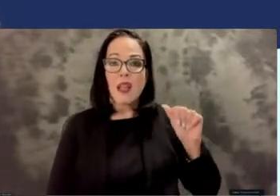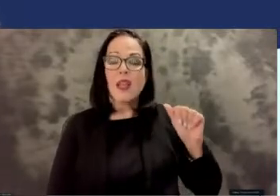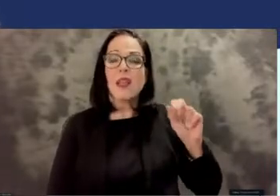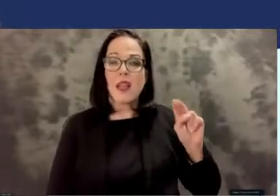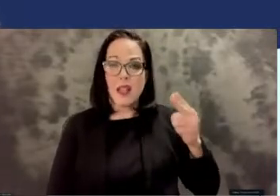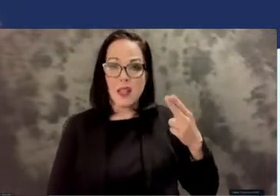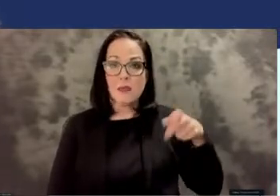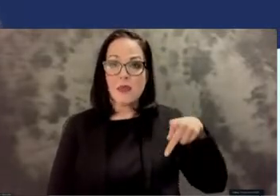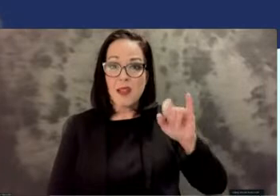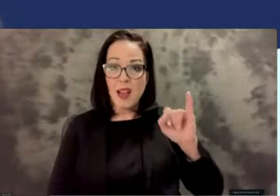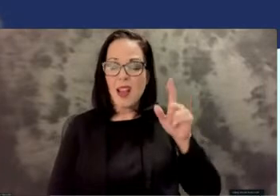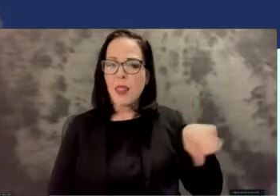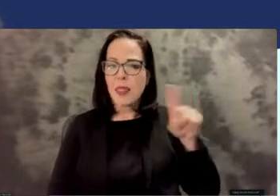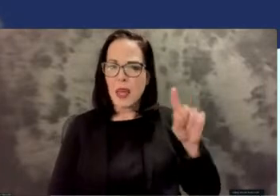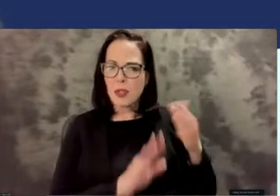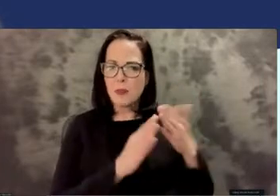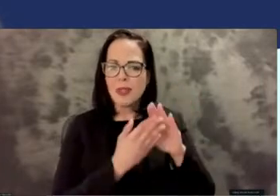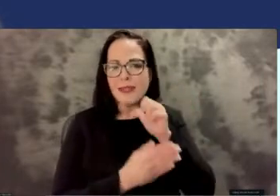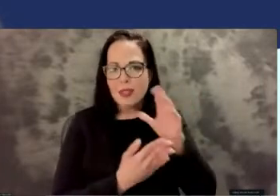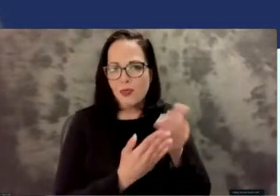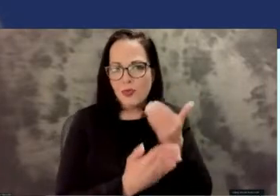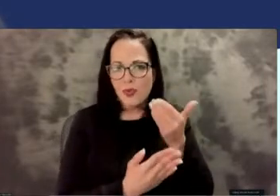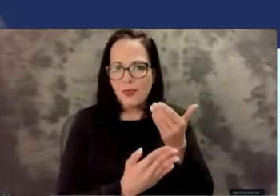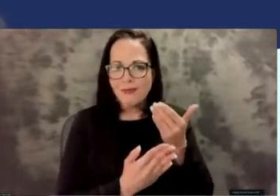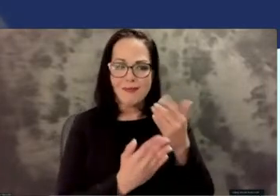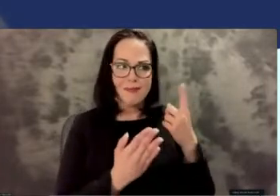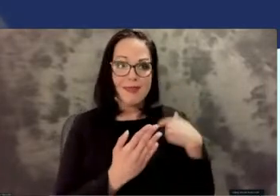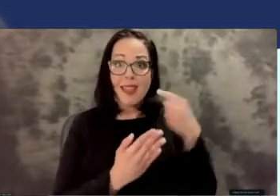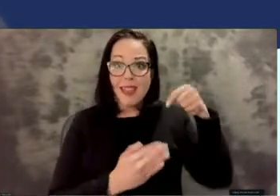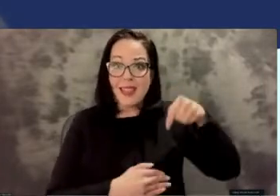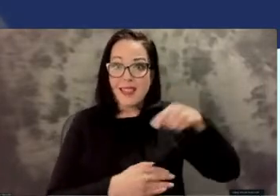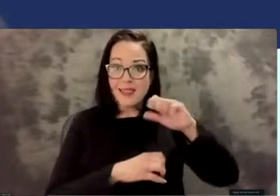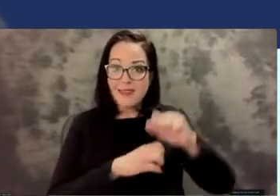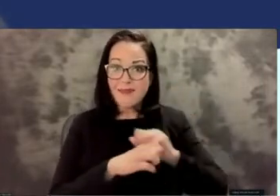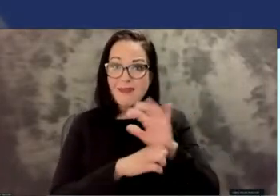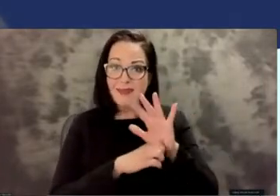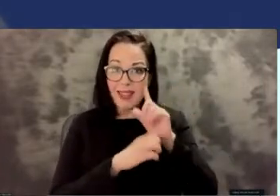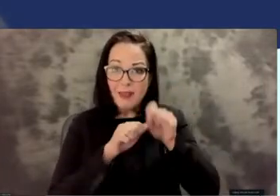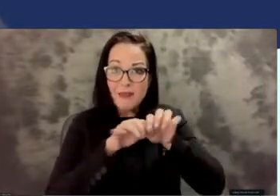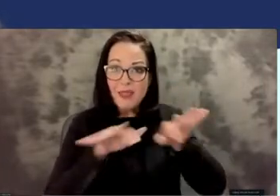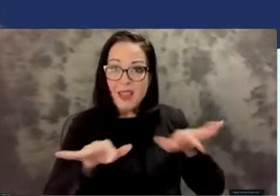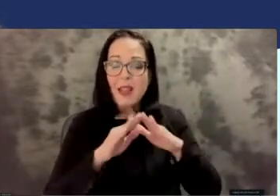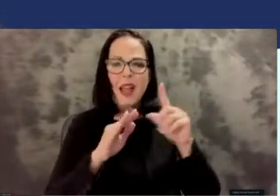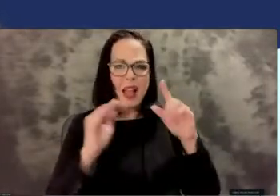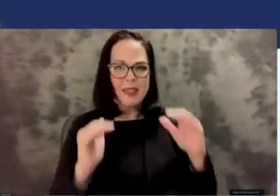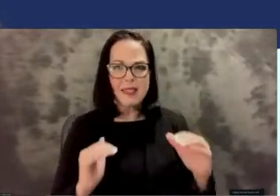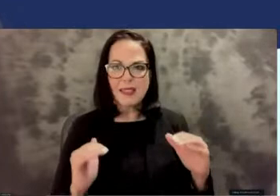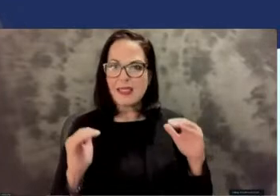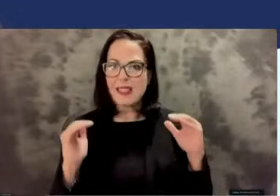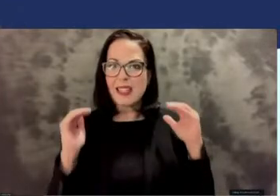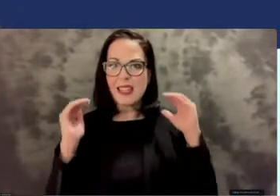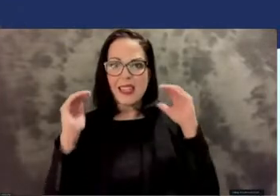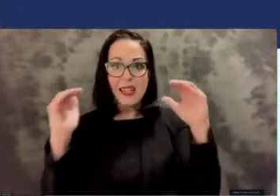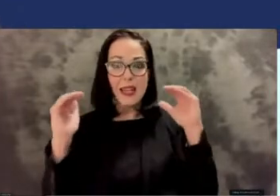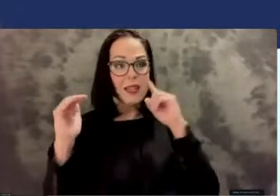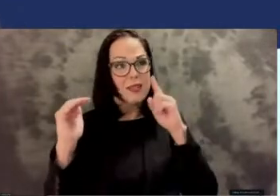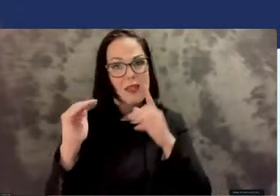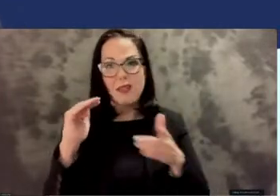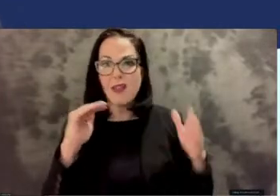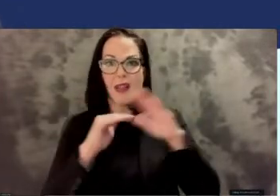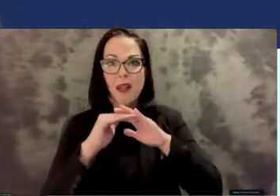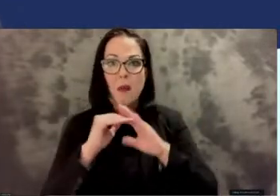is not new, the COVID-19 pandemic has heightened inflammatory and xenophobic rhetoric and tragic